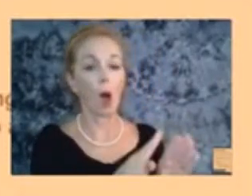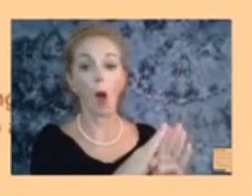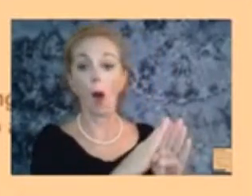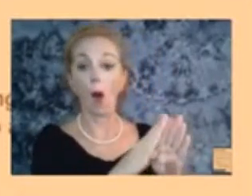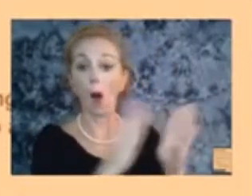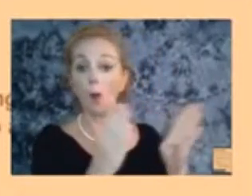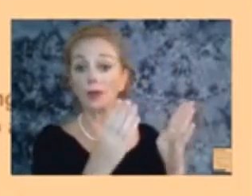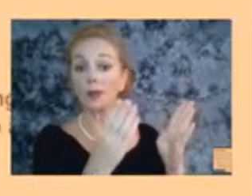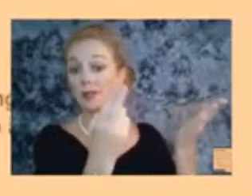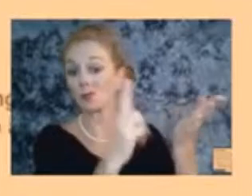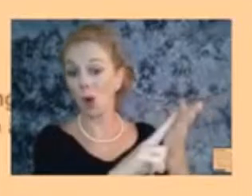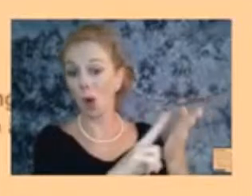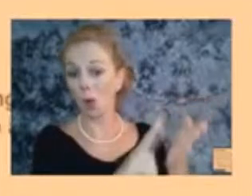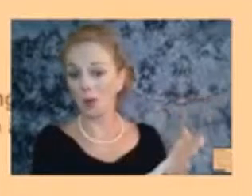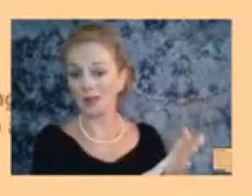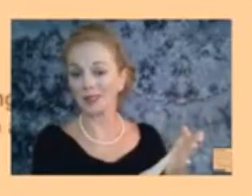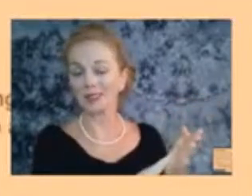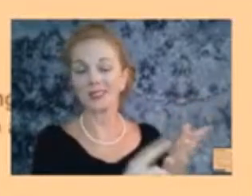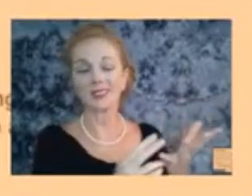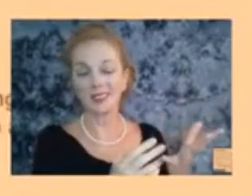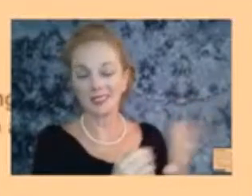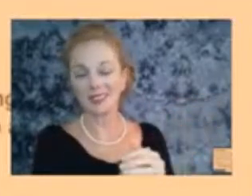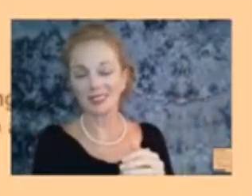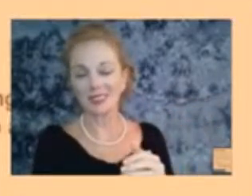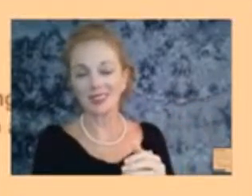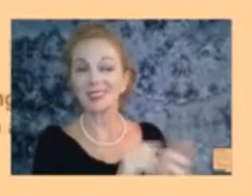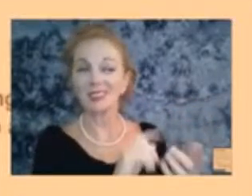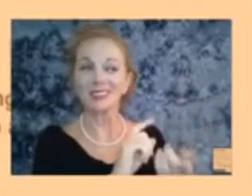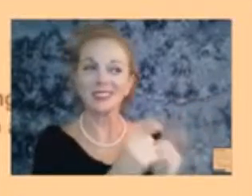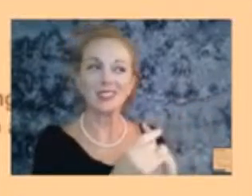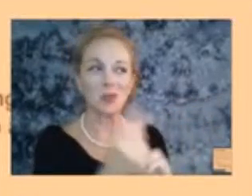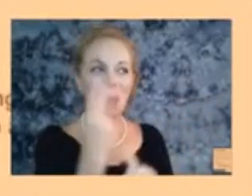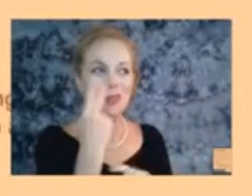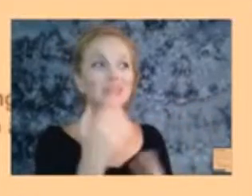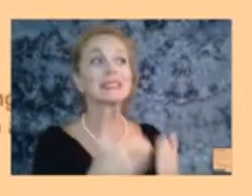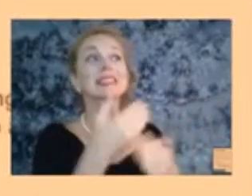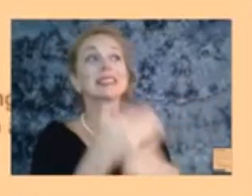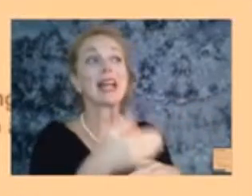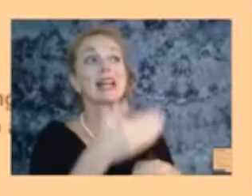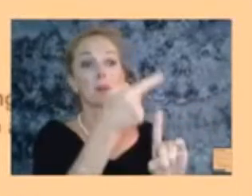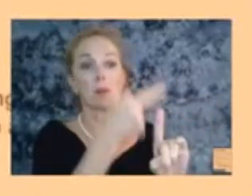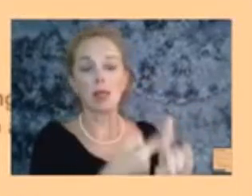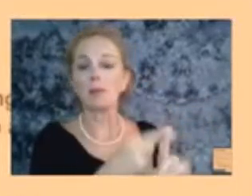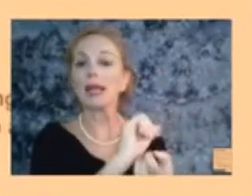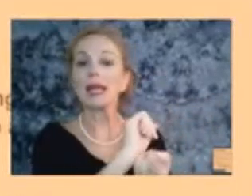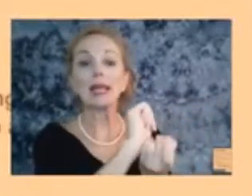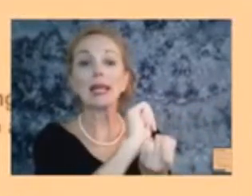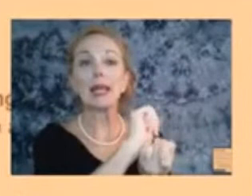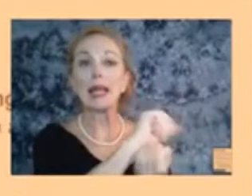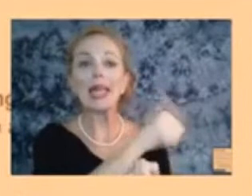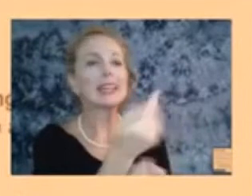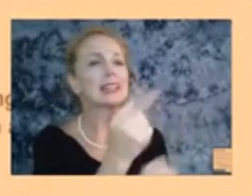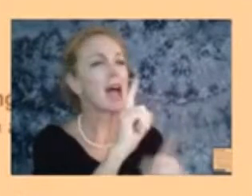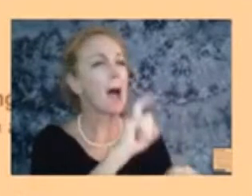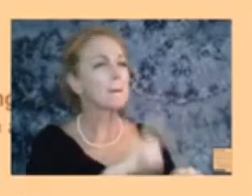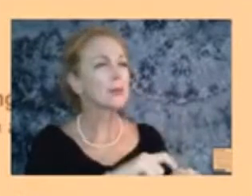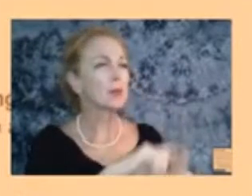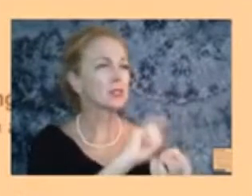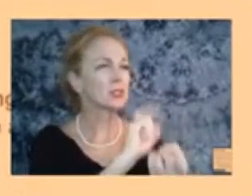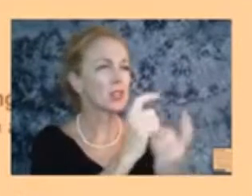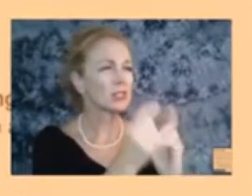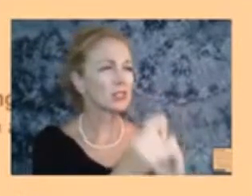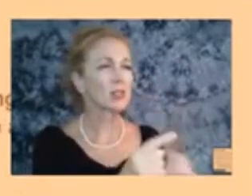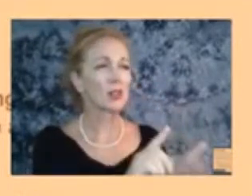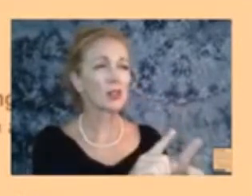out communications about that soon, is next month. But any changes that you make during an open enrollment period are not